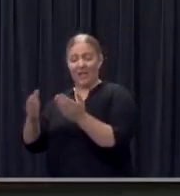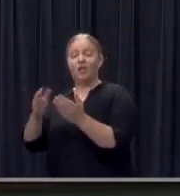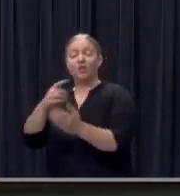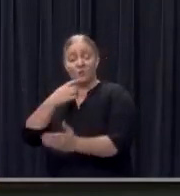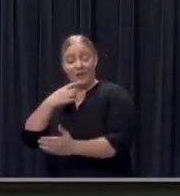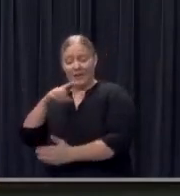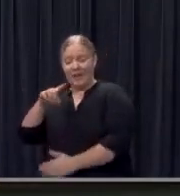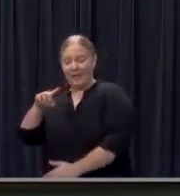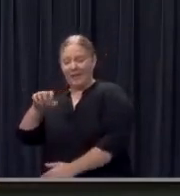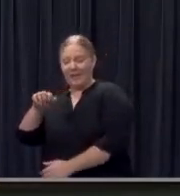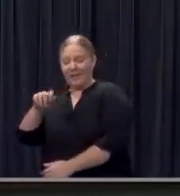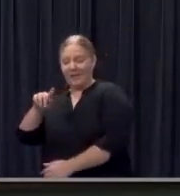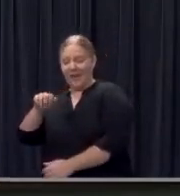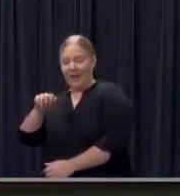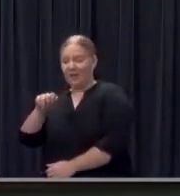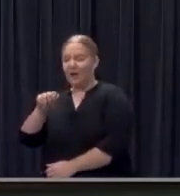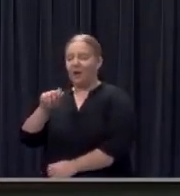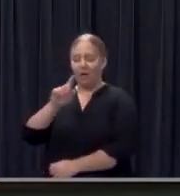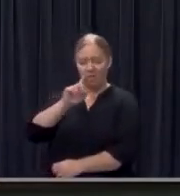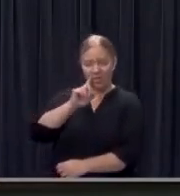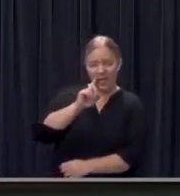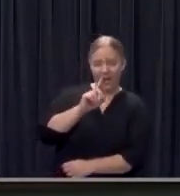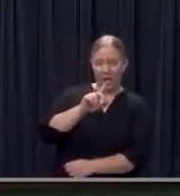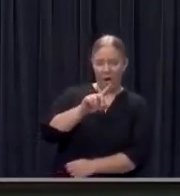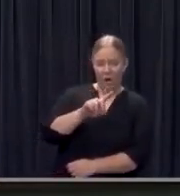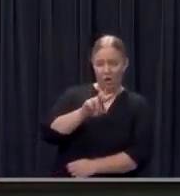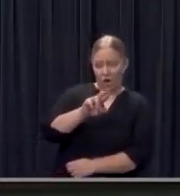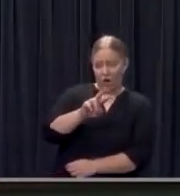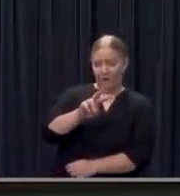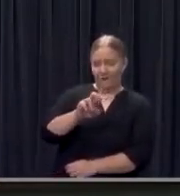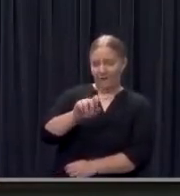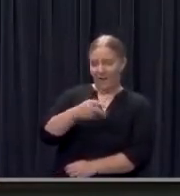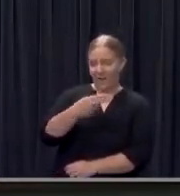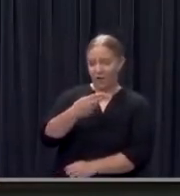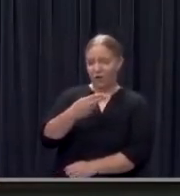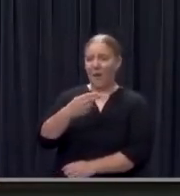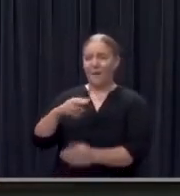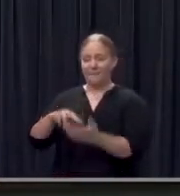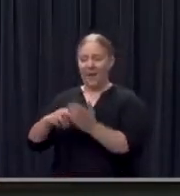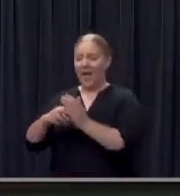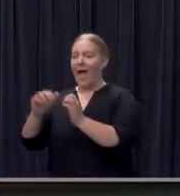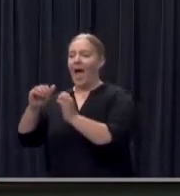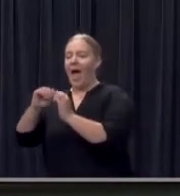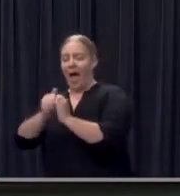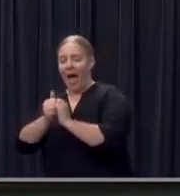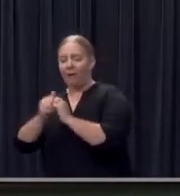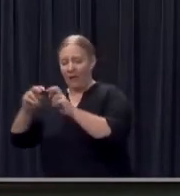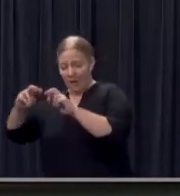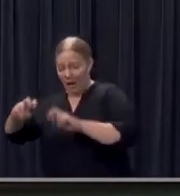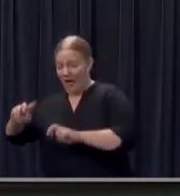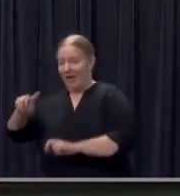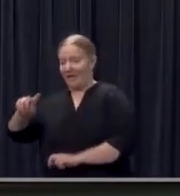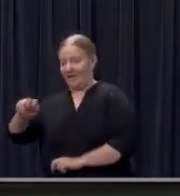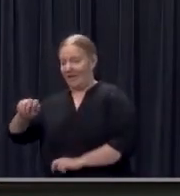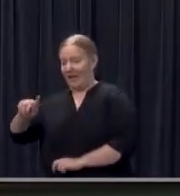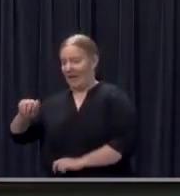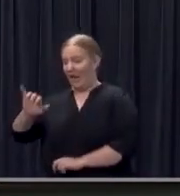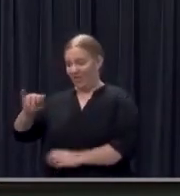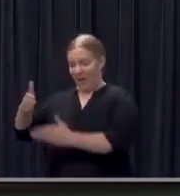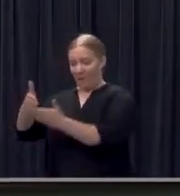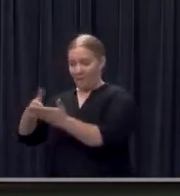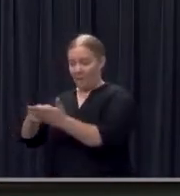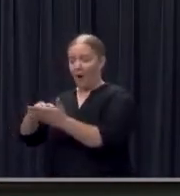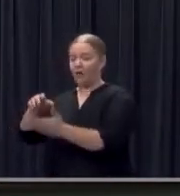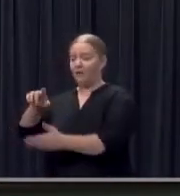think Dr. Veach was talking a lot with her teams about how to read the data, and this is a point of data. Where do we have